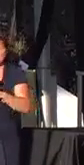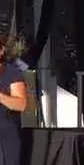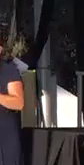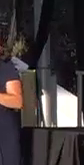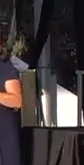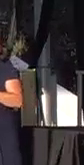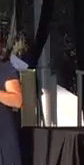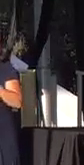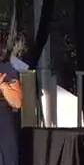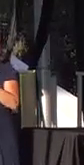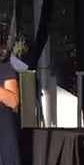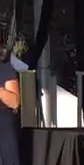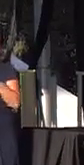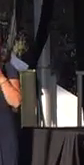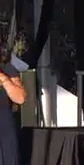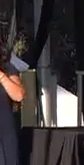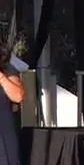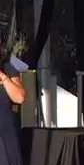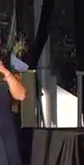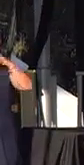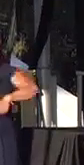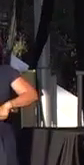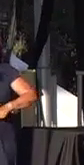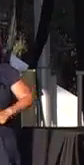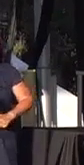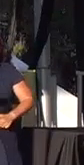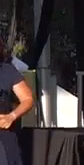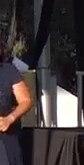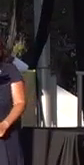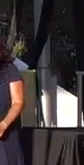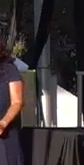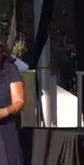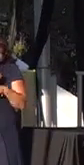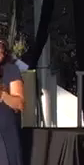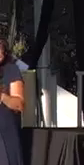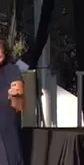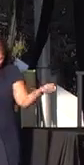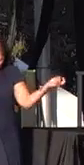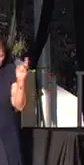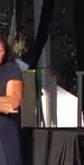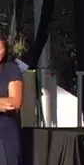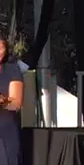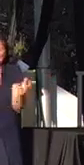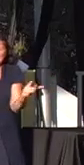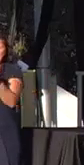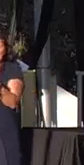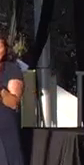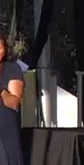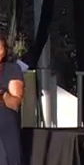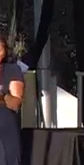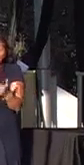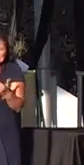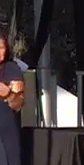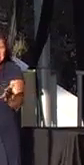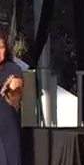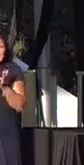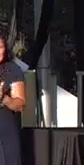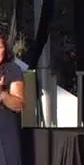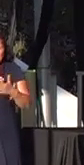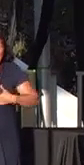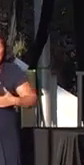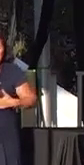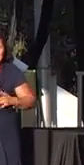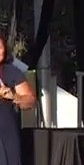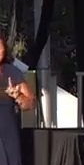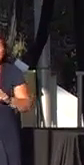movement. And I'm gonna set the record straight if it counts every breath in my body. But I need your